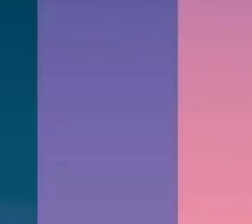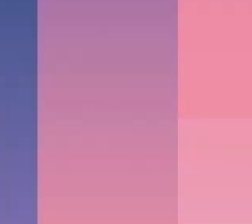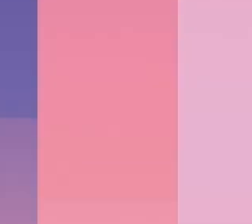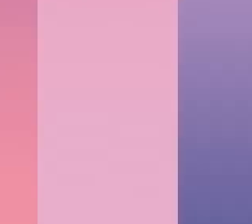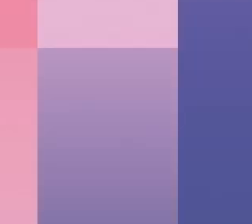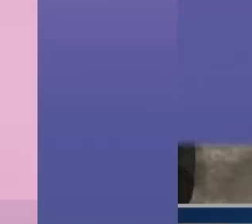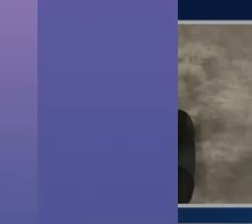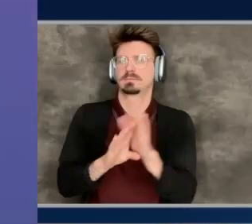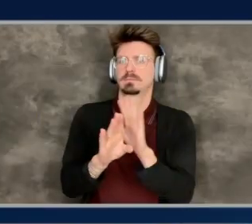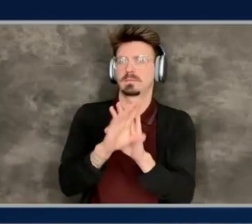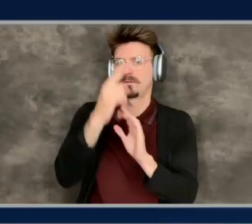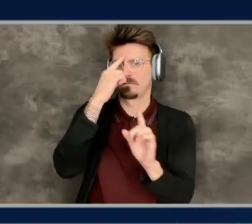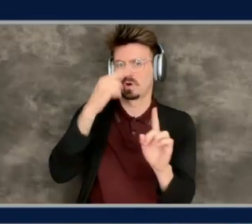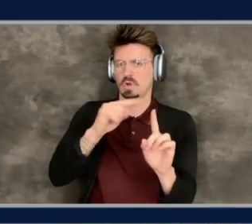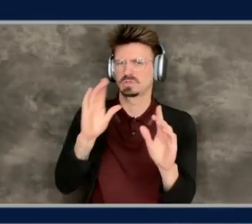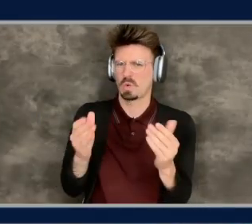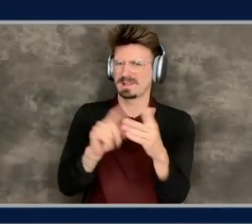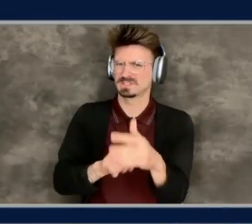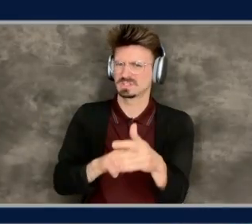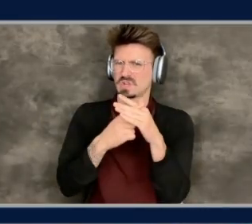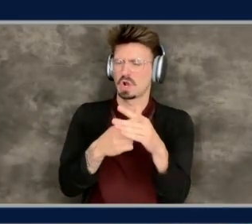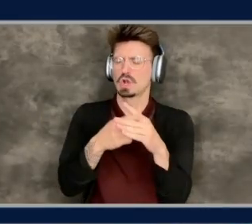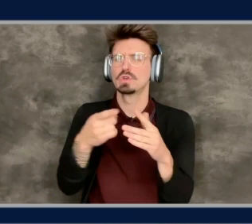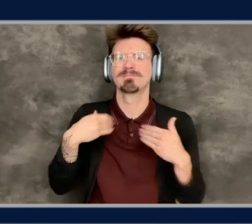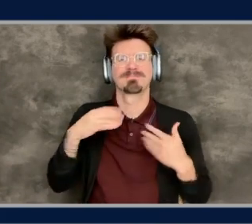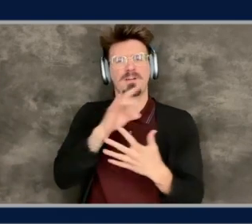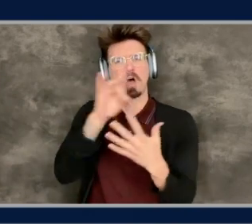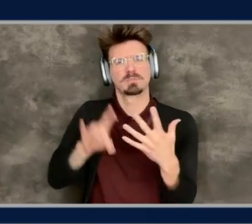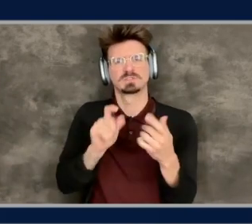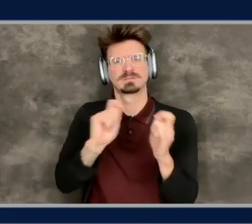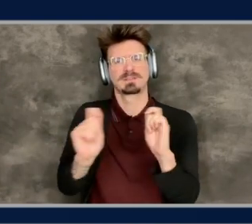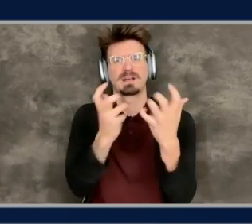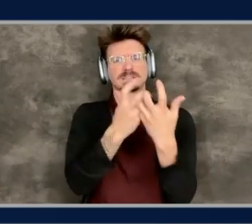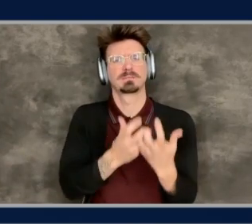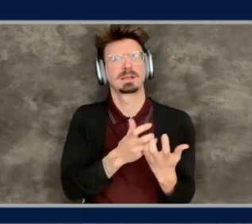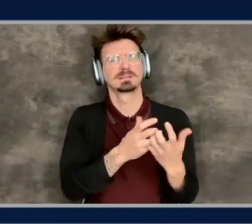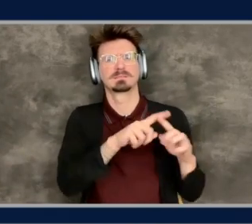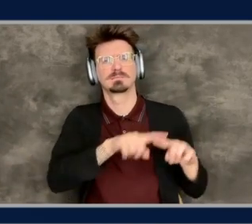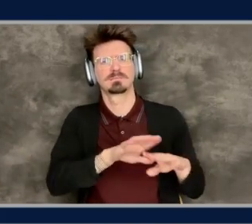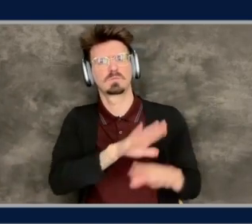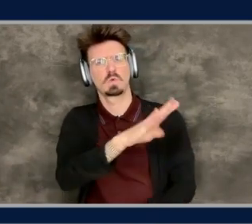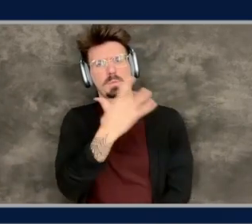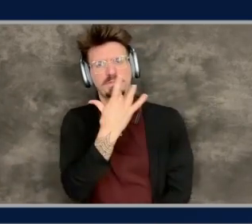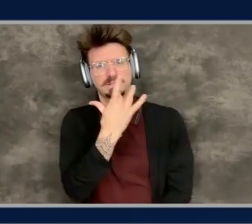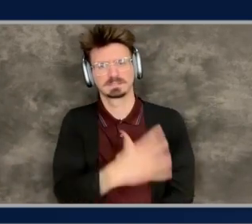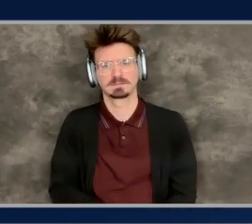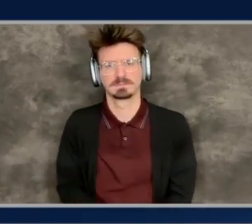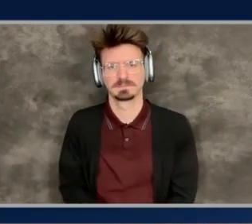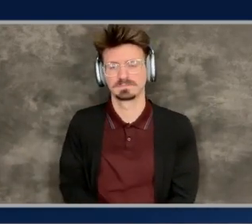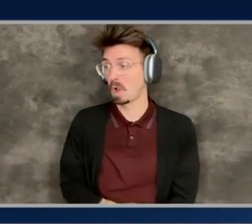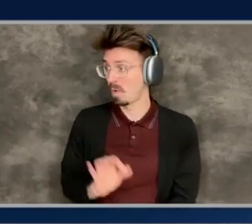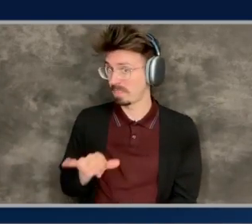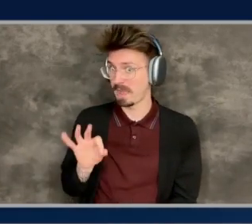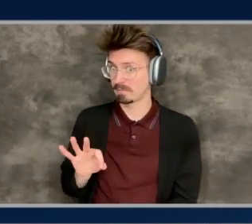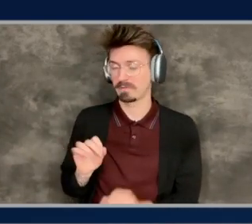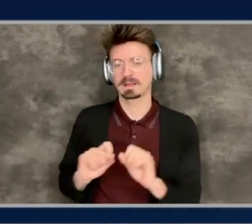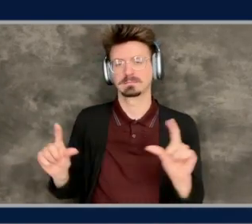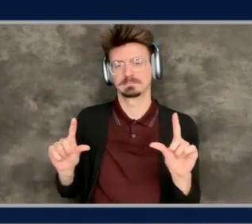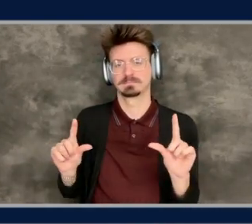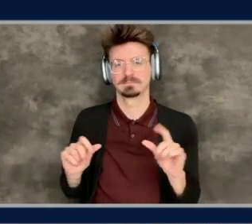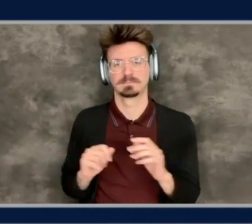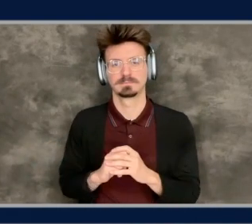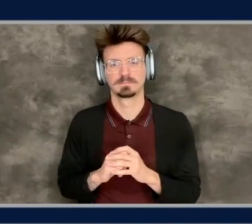get started? And then you have the option to customize everything the way you like it. Right, so there we go. Okay. Glad you're happy with the